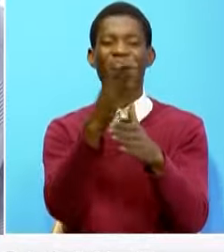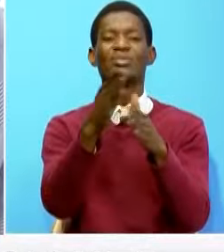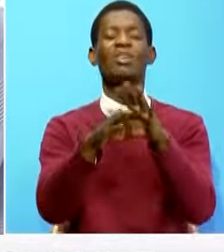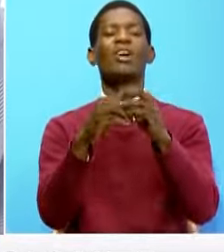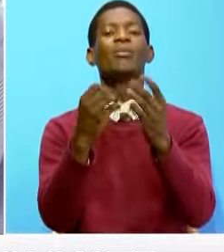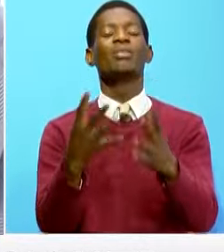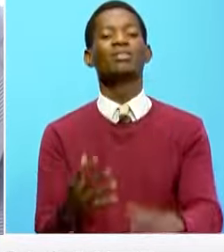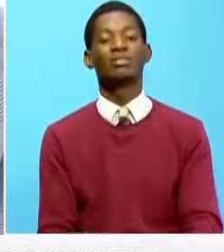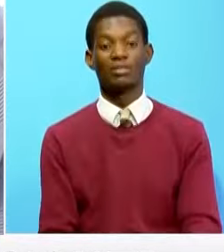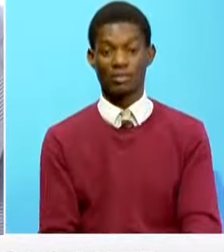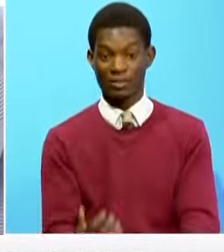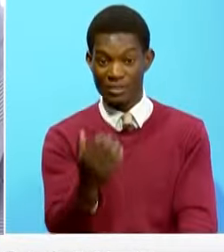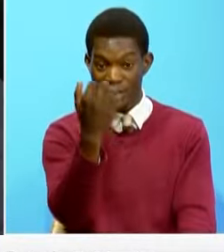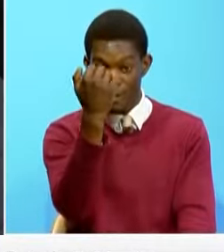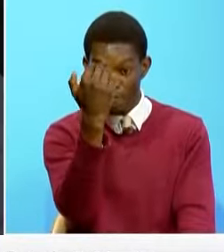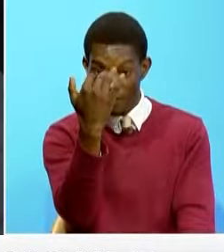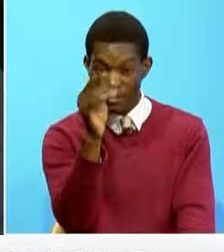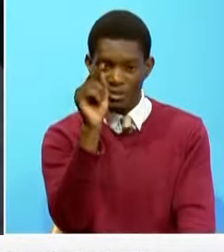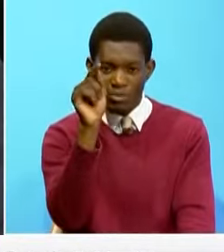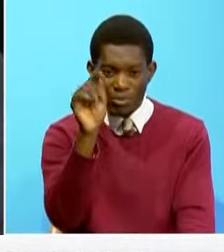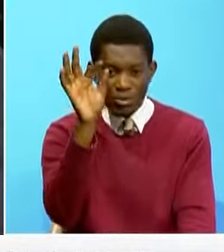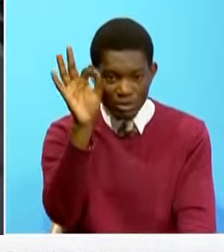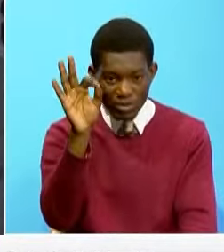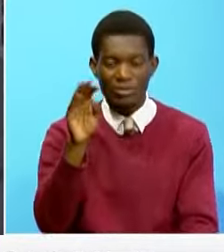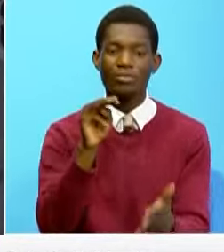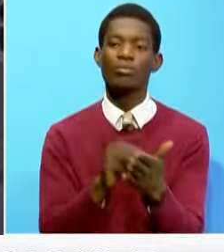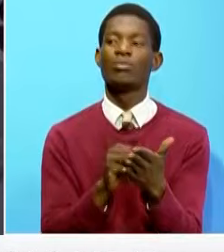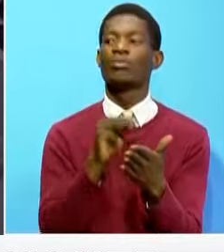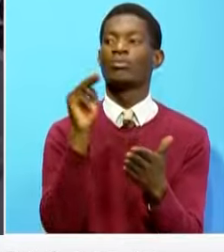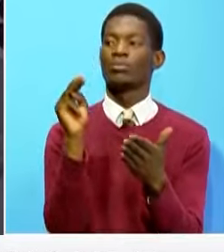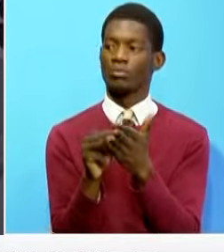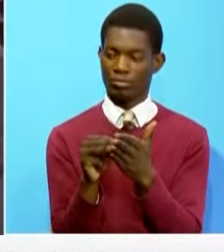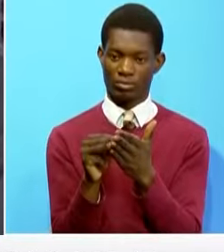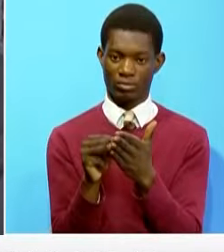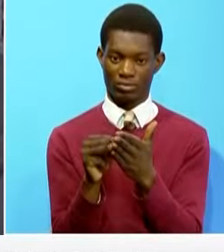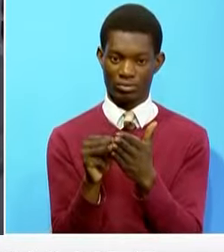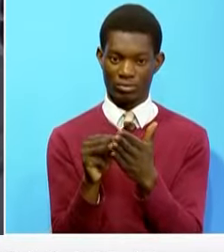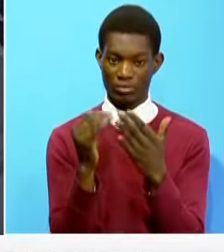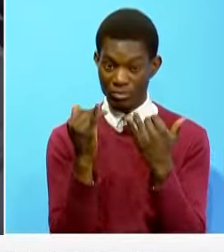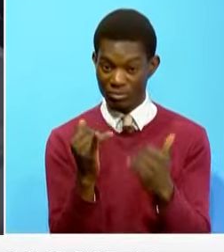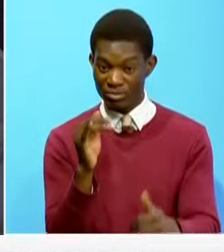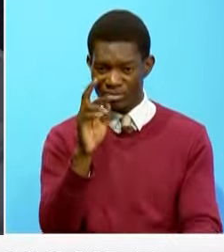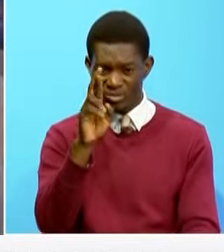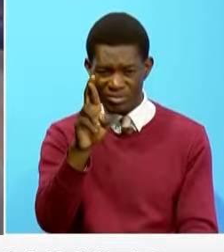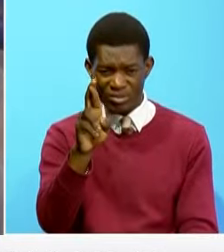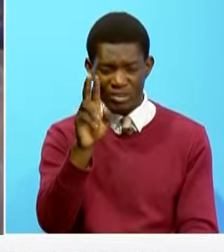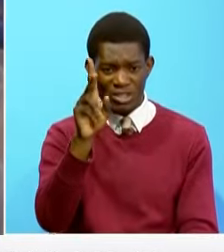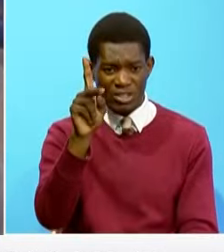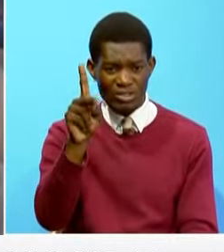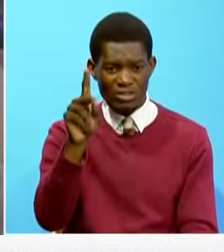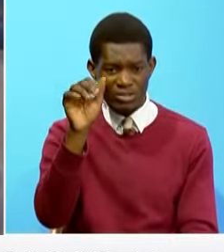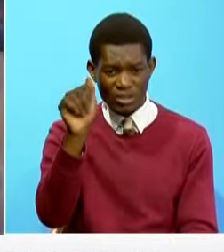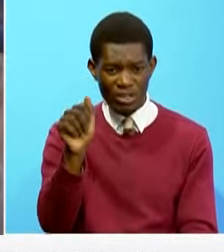of 15.9 million kwacha. The Road Development Agency is undertaking a